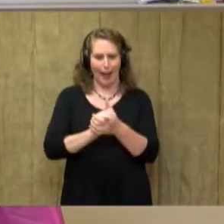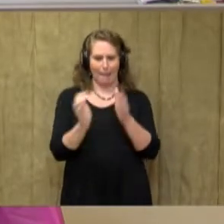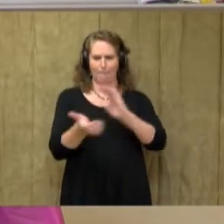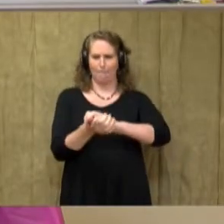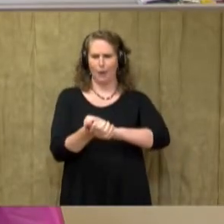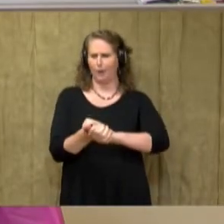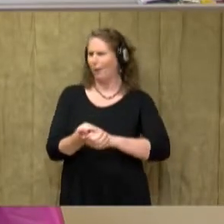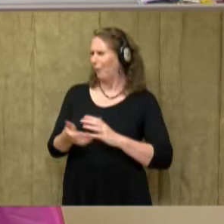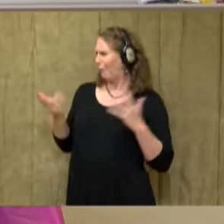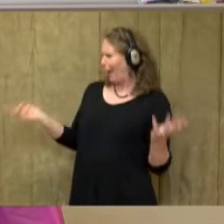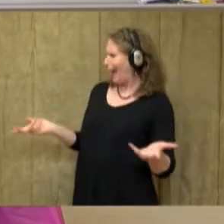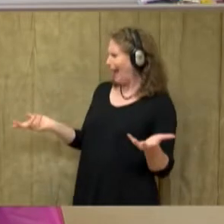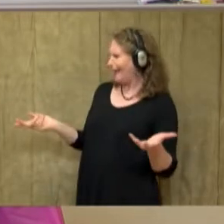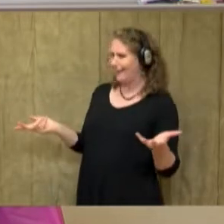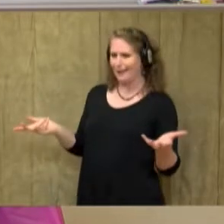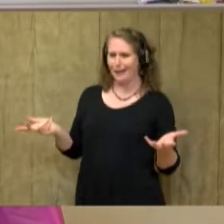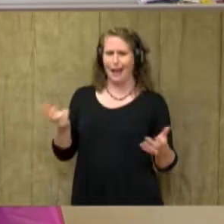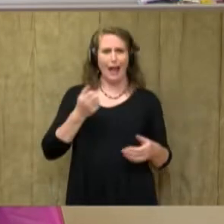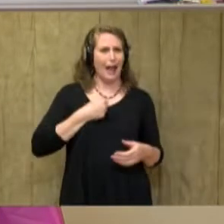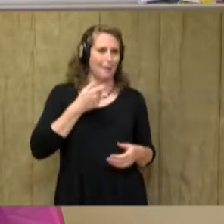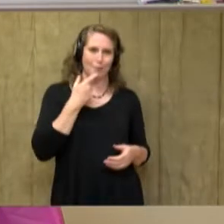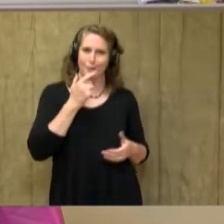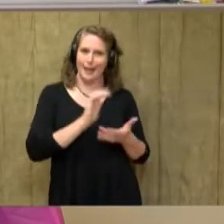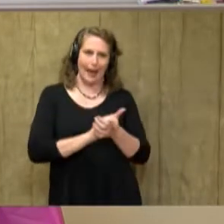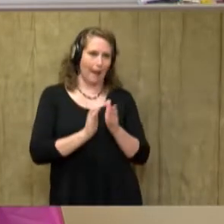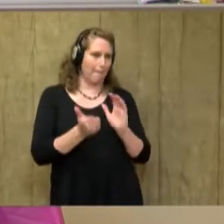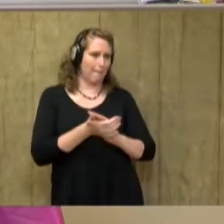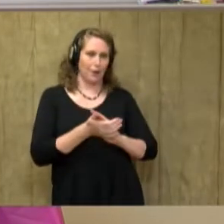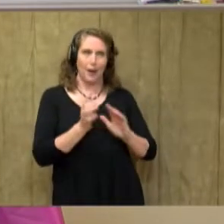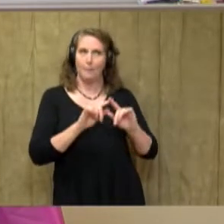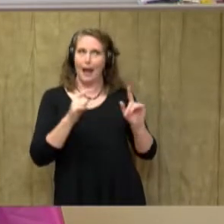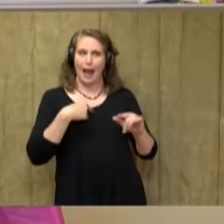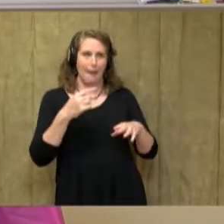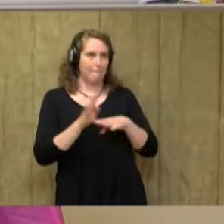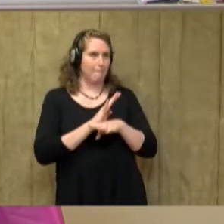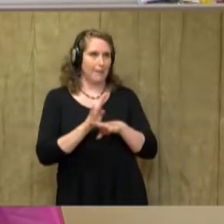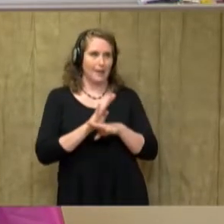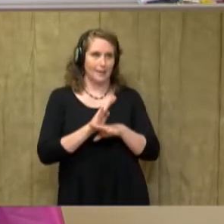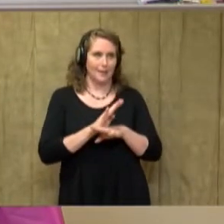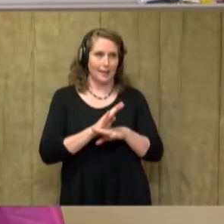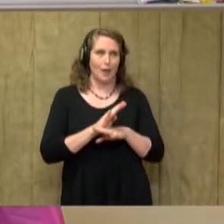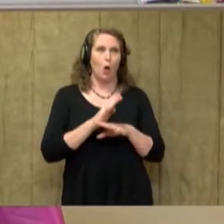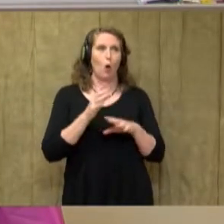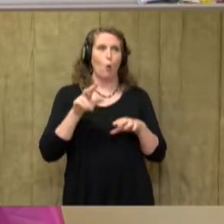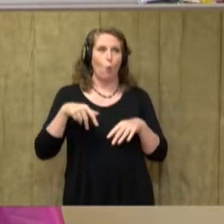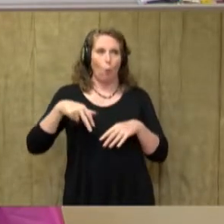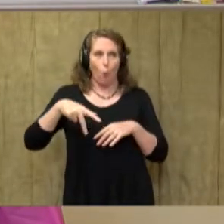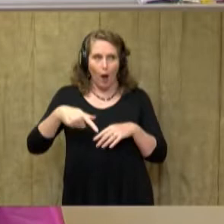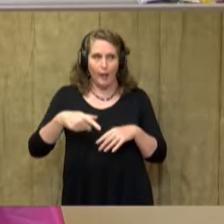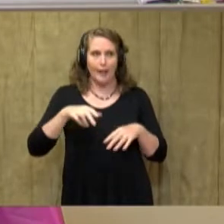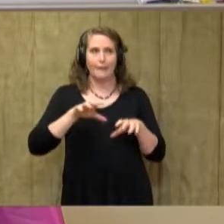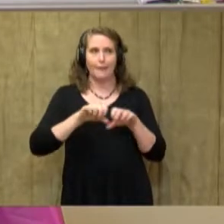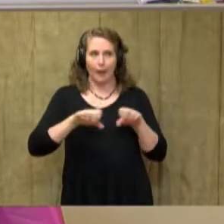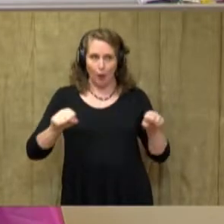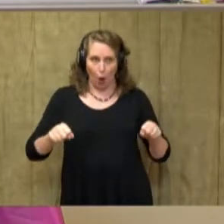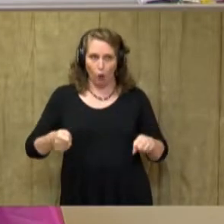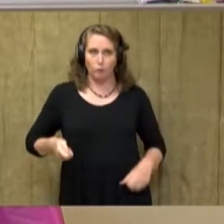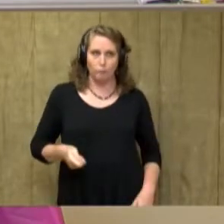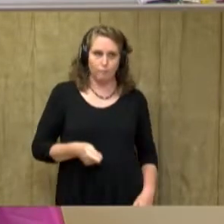hamburger. What? I'm sorry, said Hamburger, but I'm busy walking the dogs. Thanks for asking,